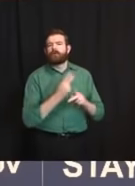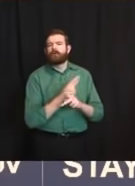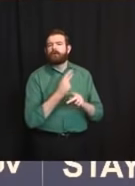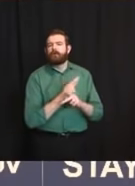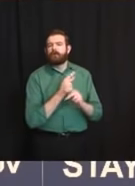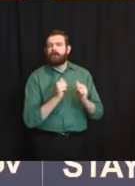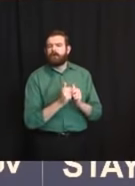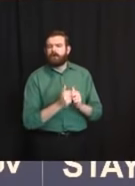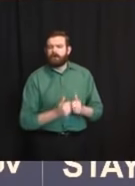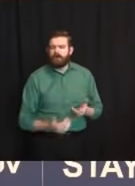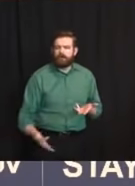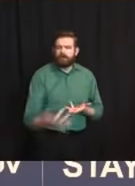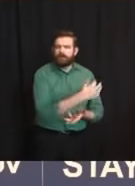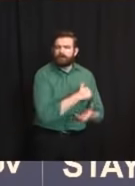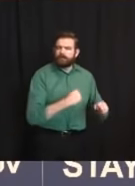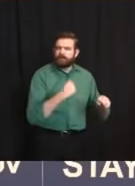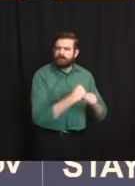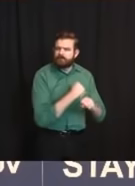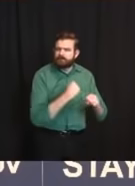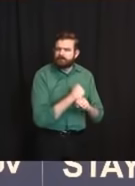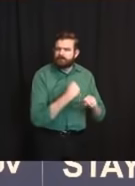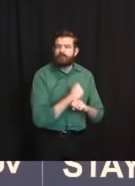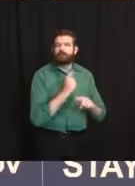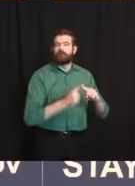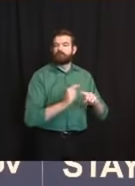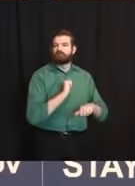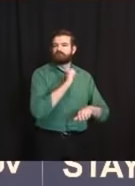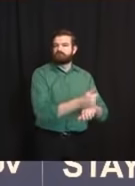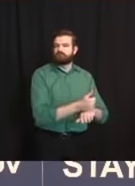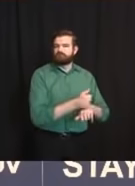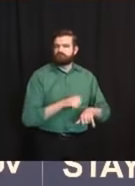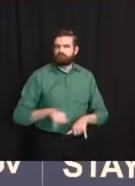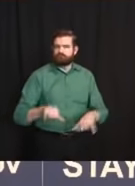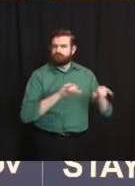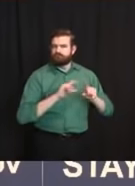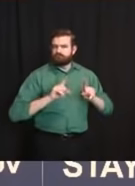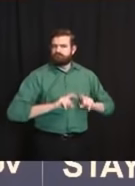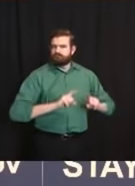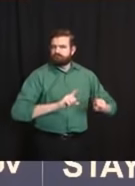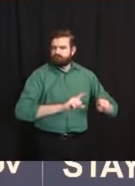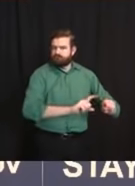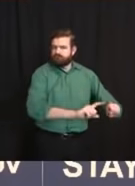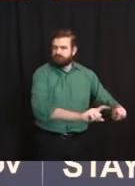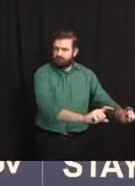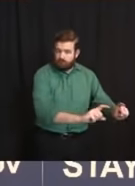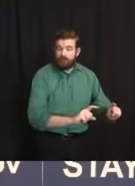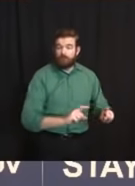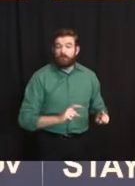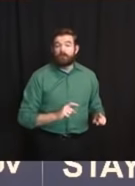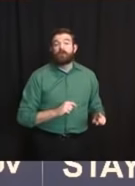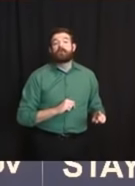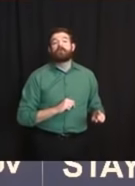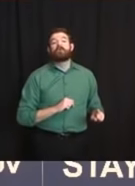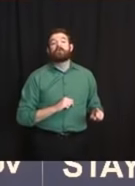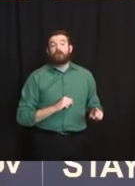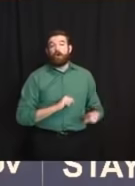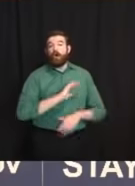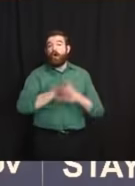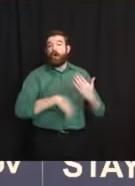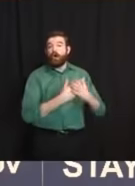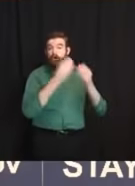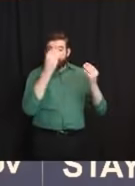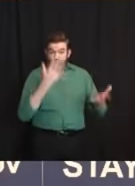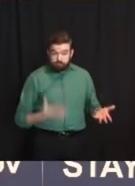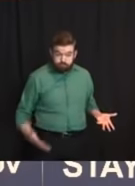our testing plan. So when I get that all together, we'd be happy to get you all of the numbers. That would be helpful.